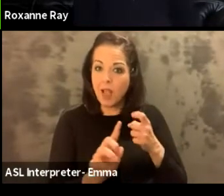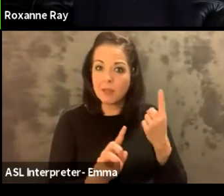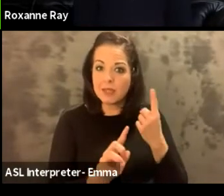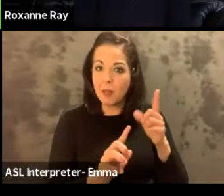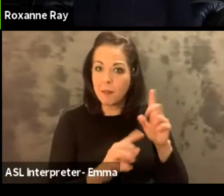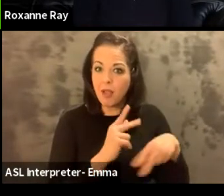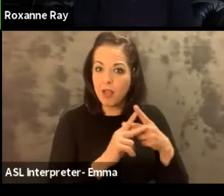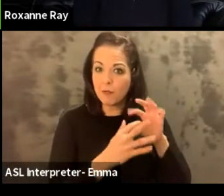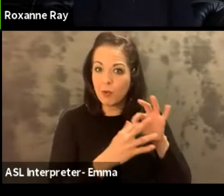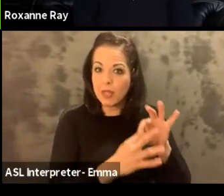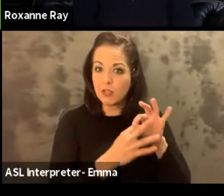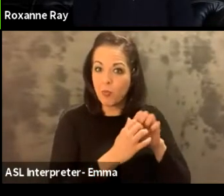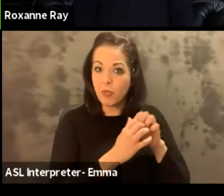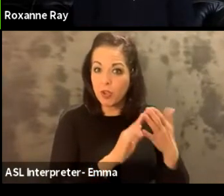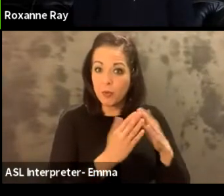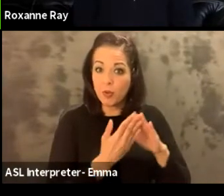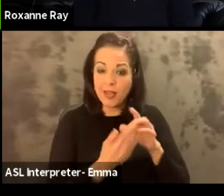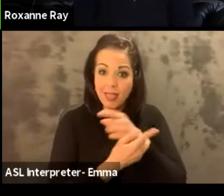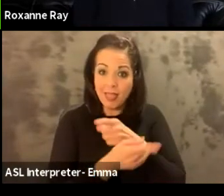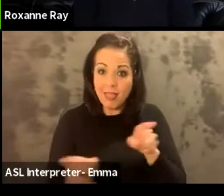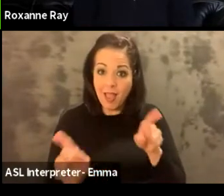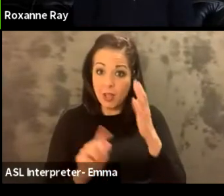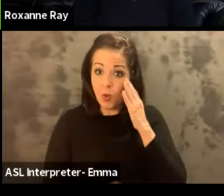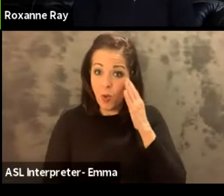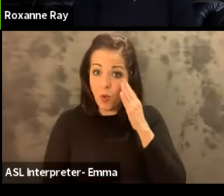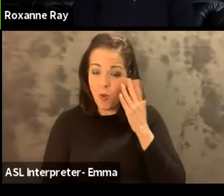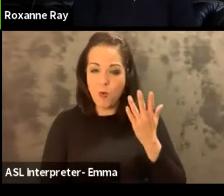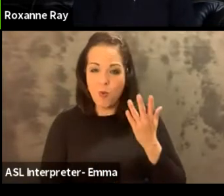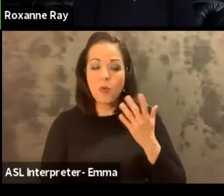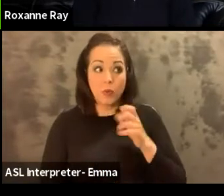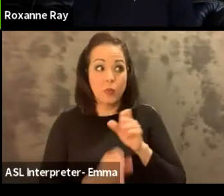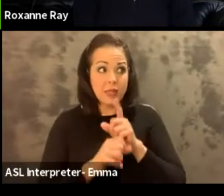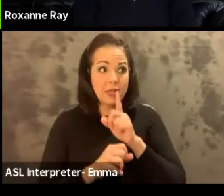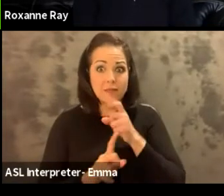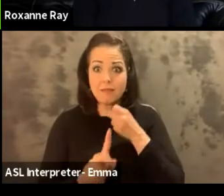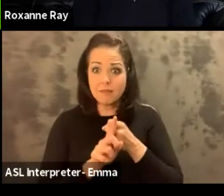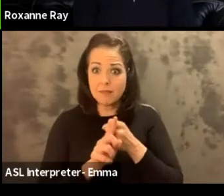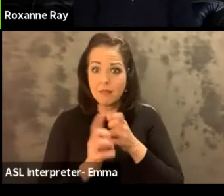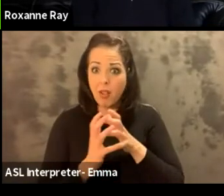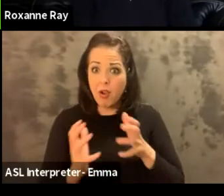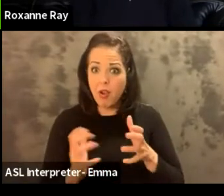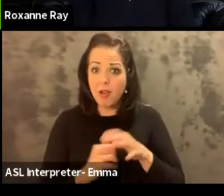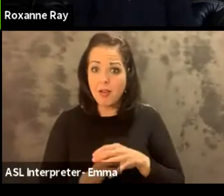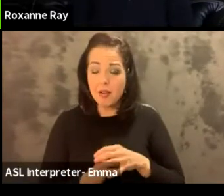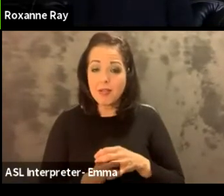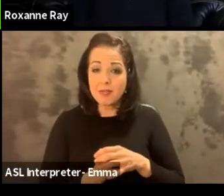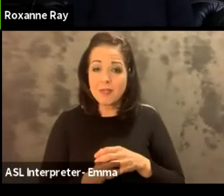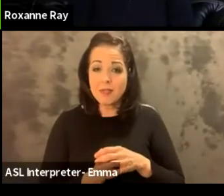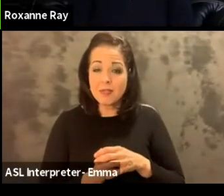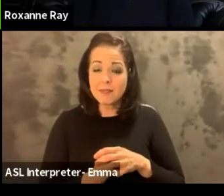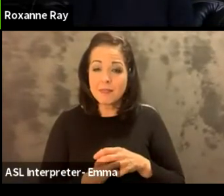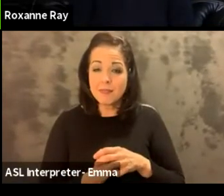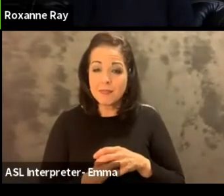with a community that they know does make a big difference, you know, and